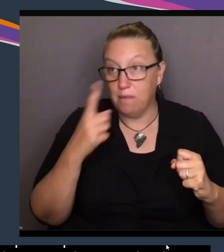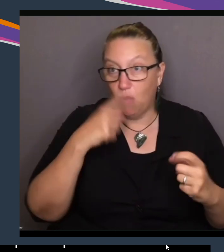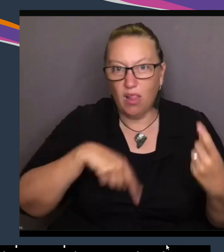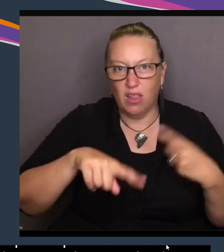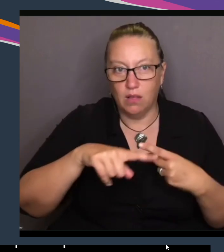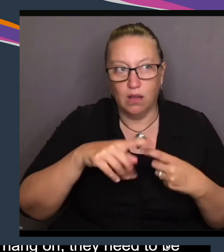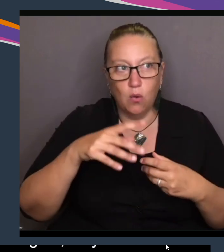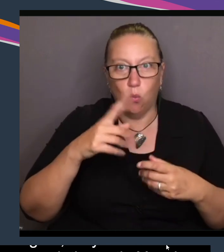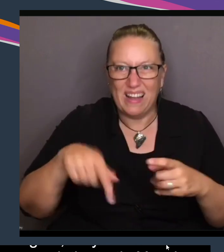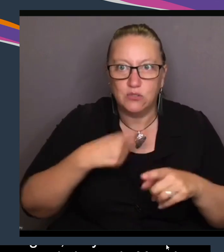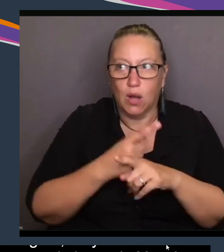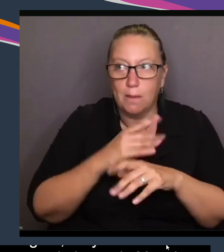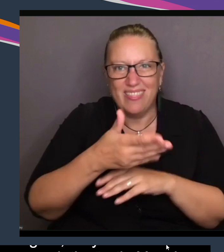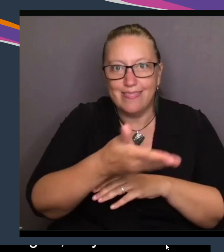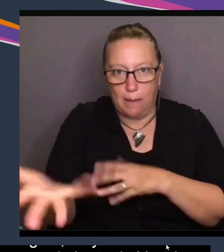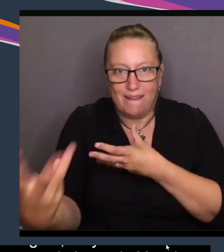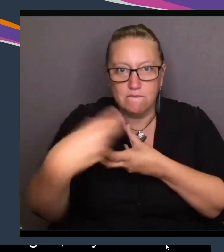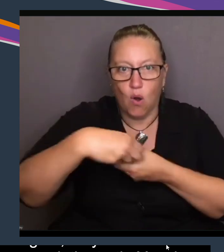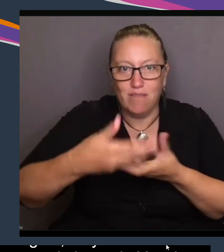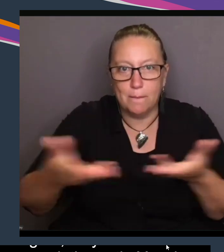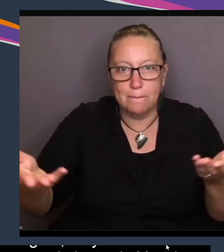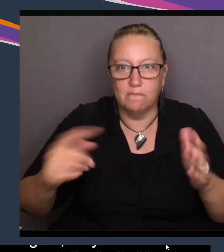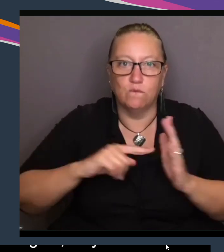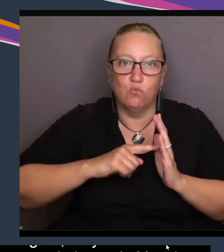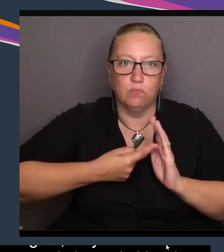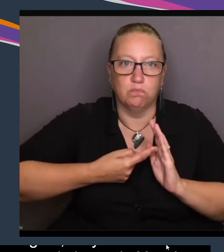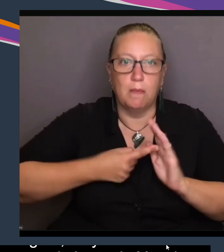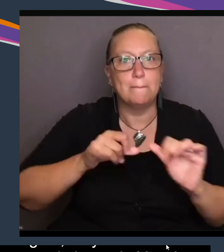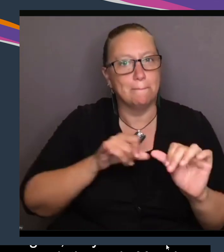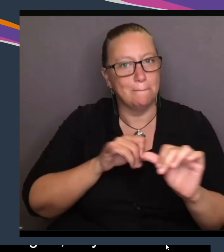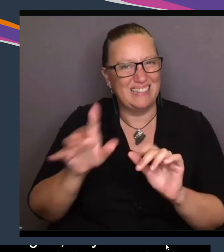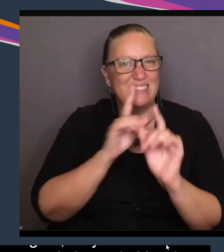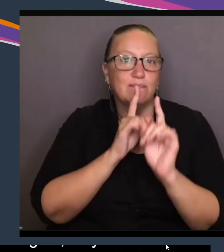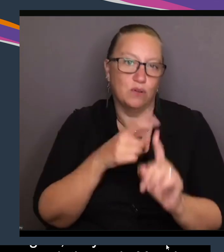your community. That's the best advice I've been able to come up with.